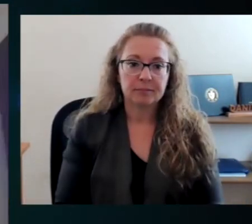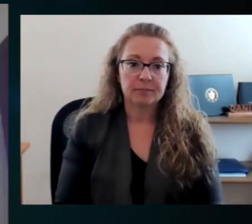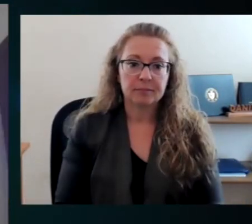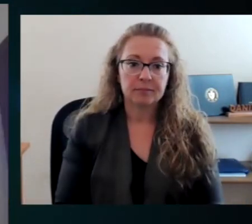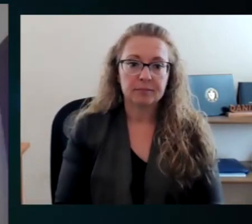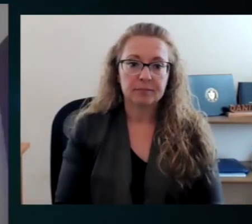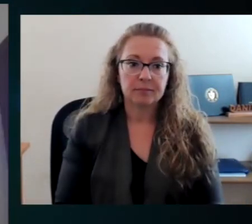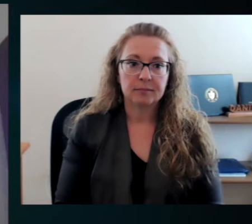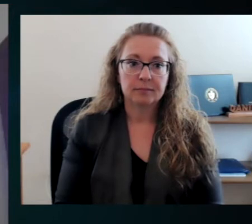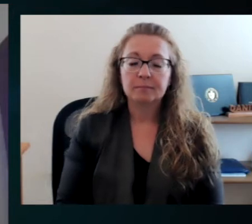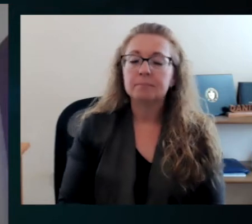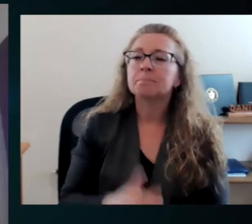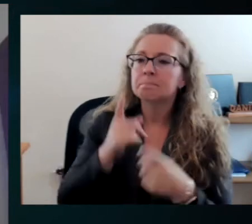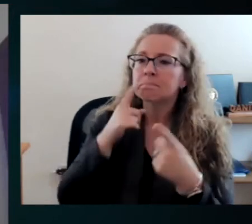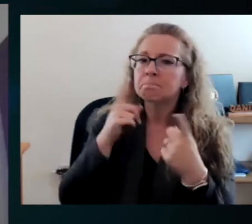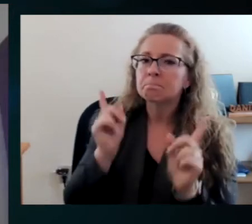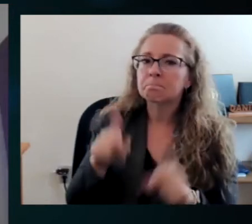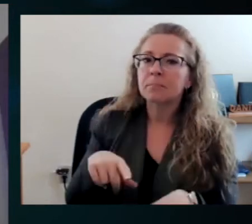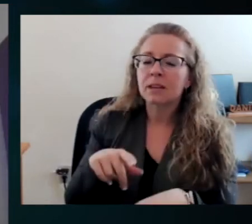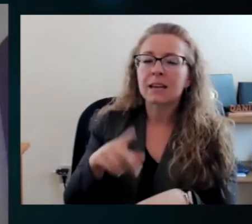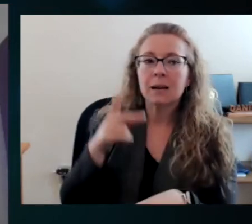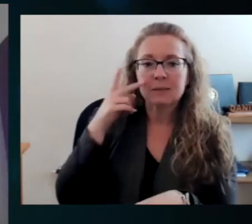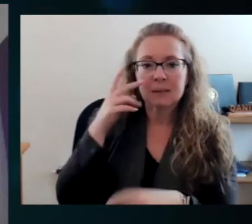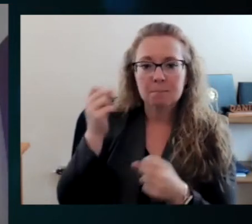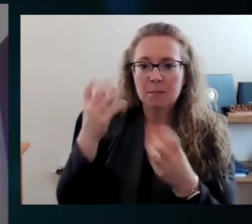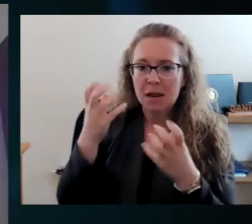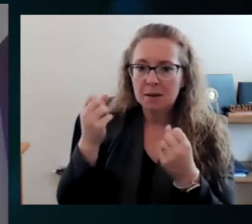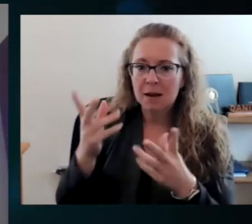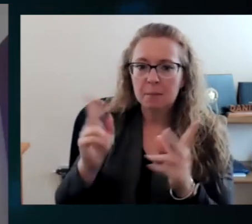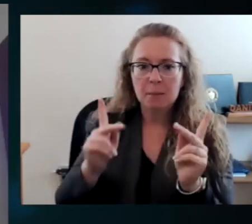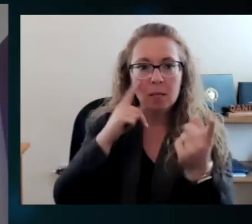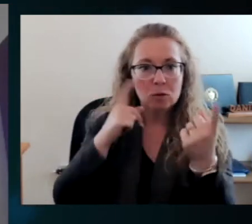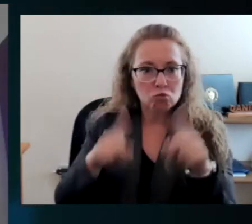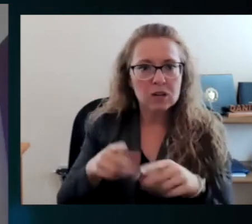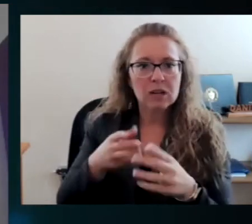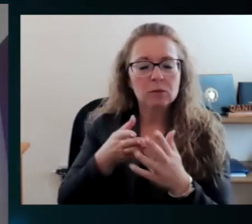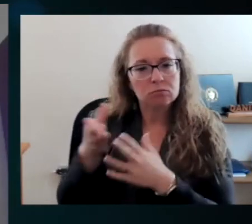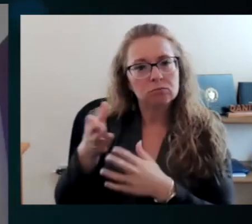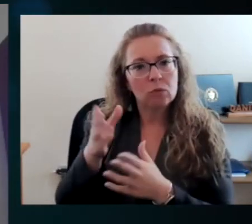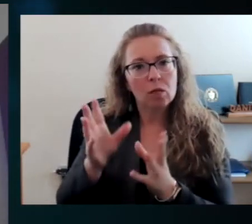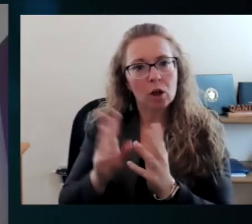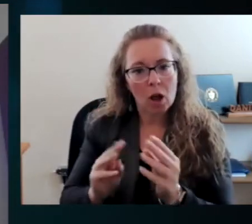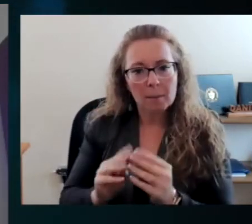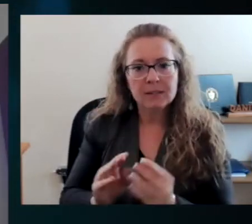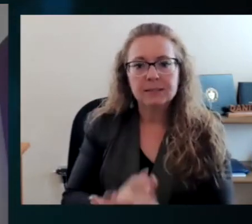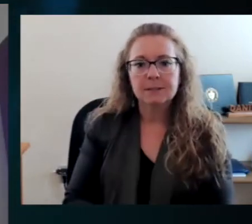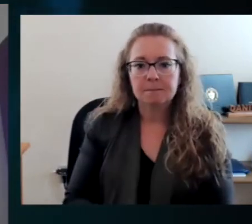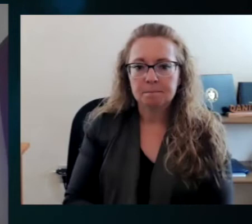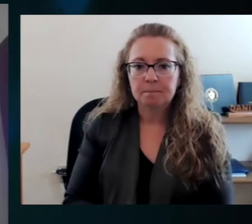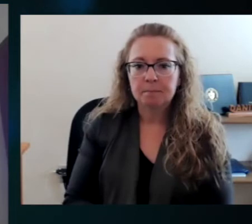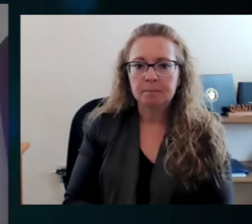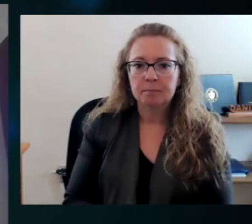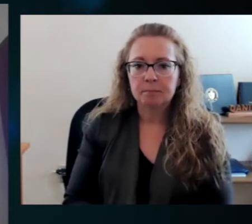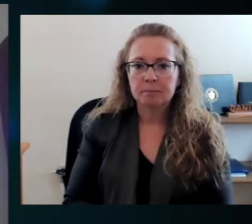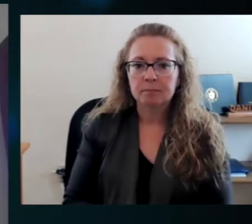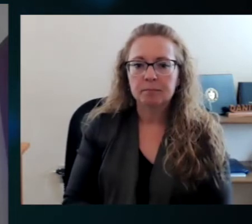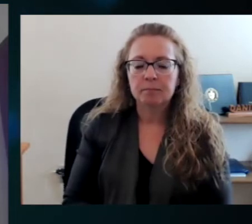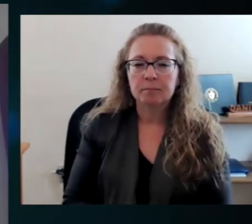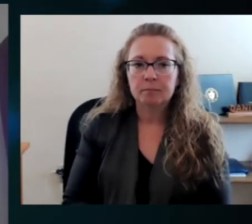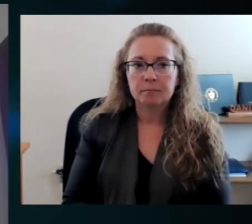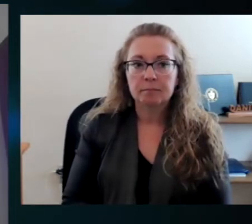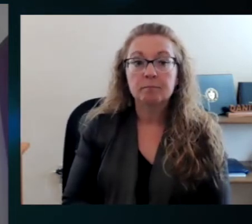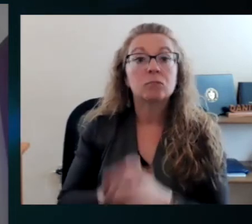Agree. And I think I'm seeing a lot of people actually agree in the comments here. There's excellent resources that are already